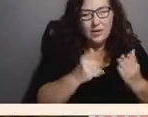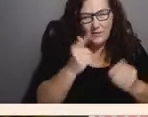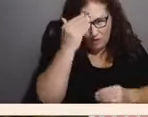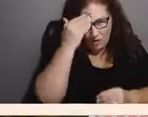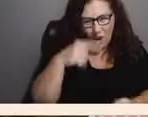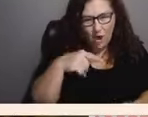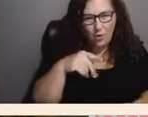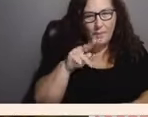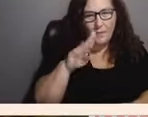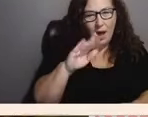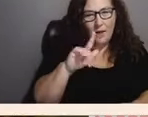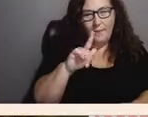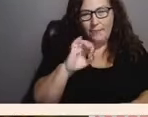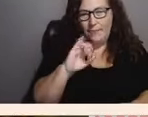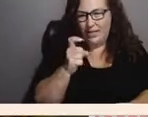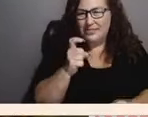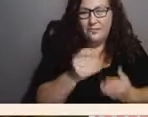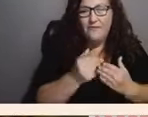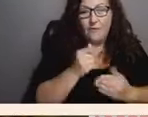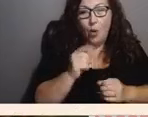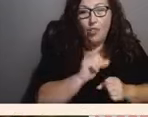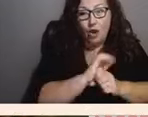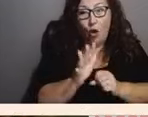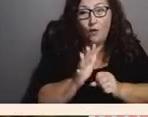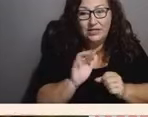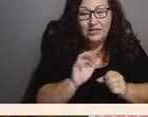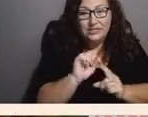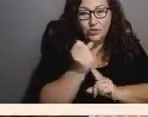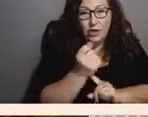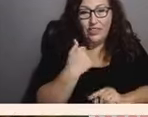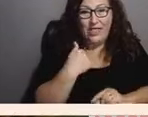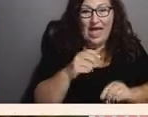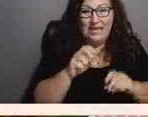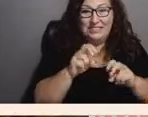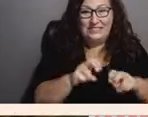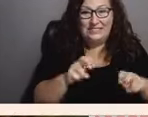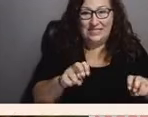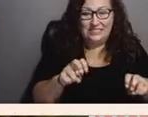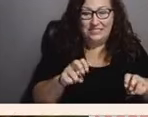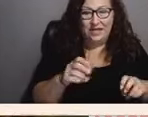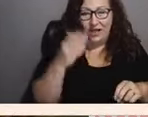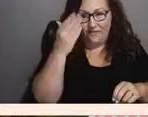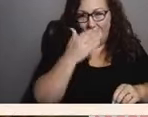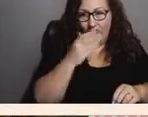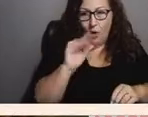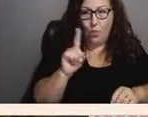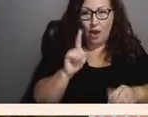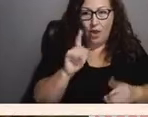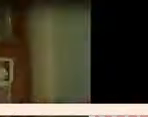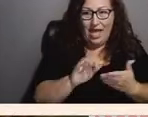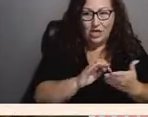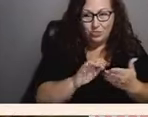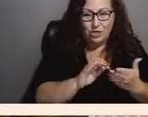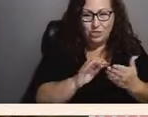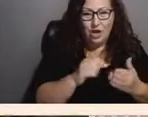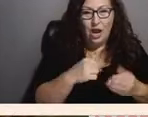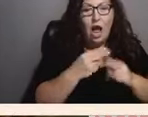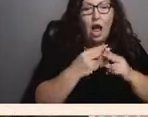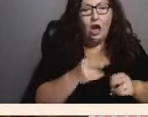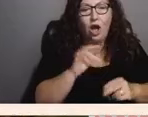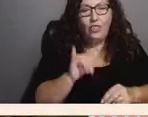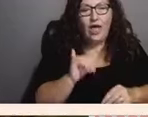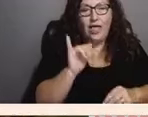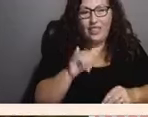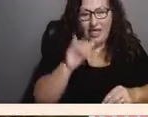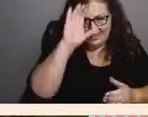COVID situation. They had seats right in front where the cash register are, and I call that's the